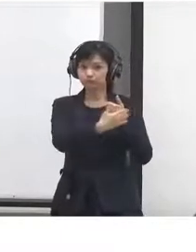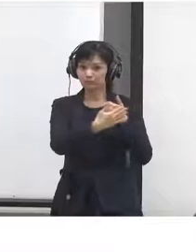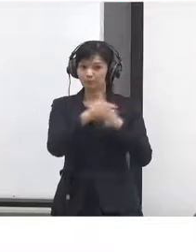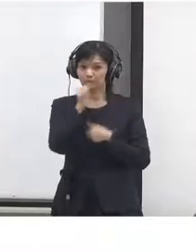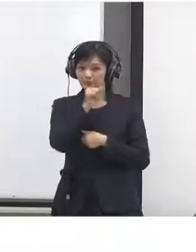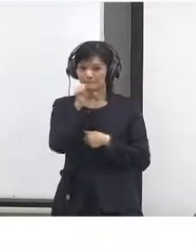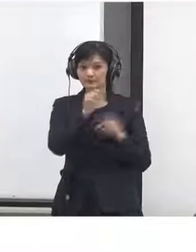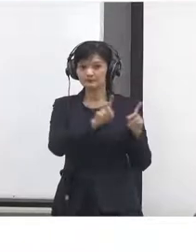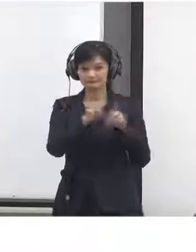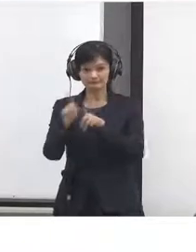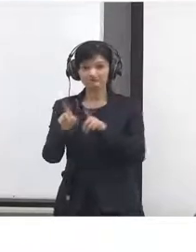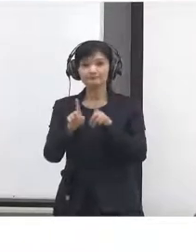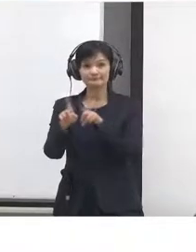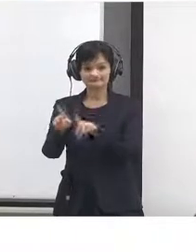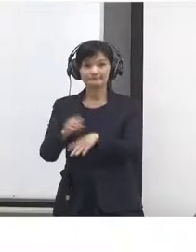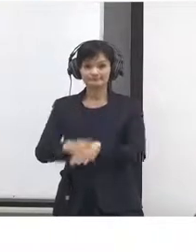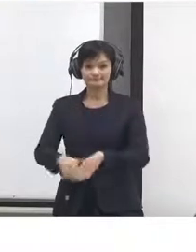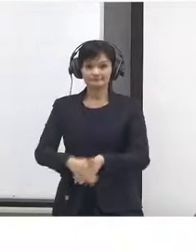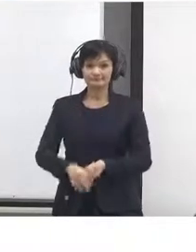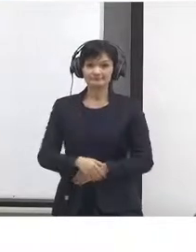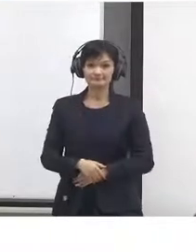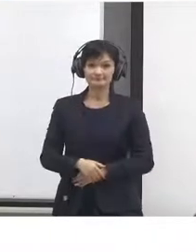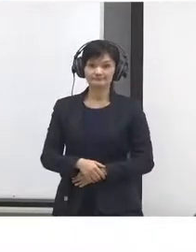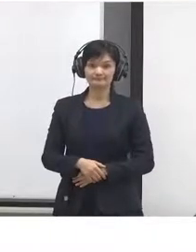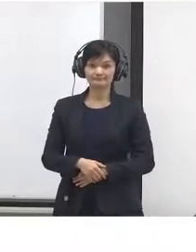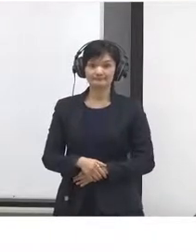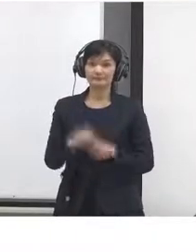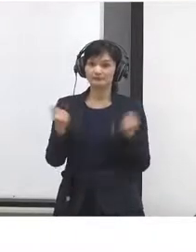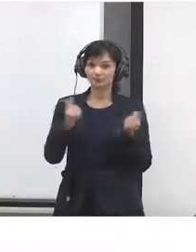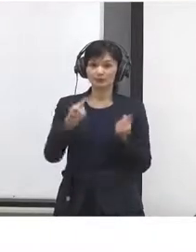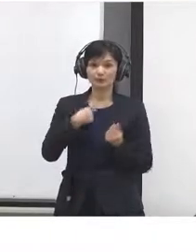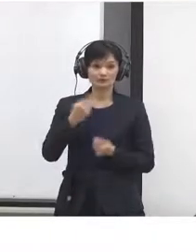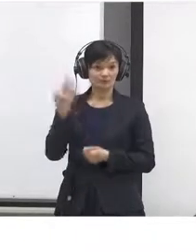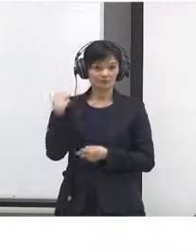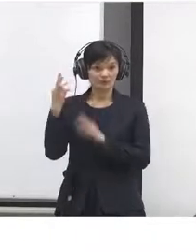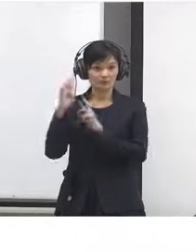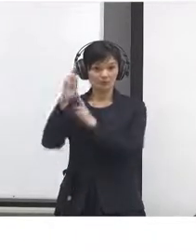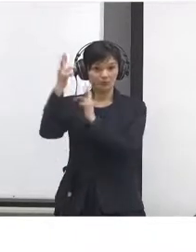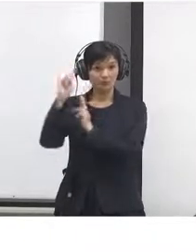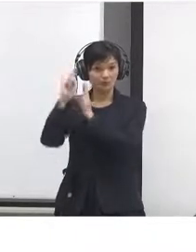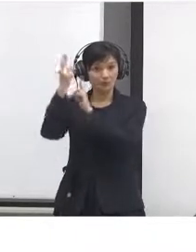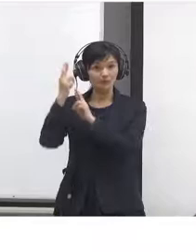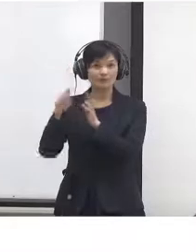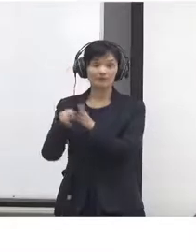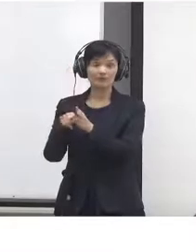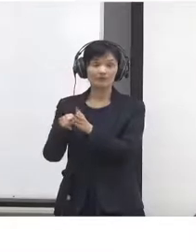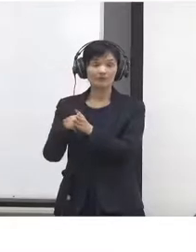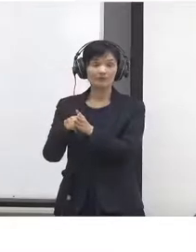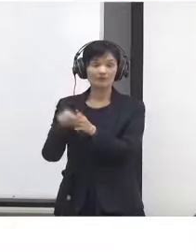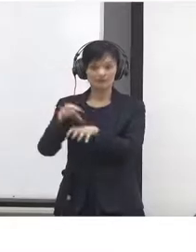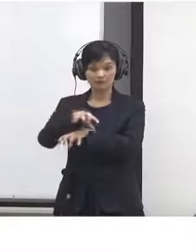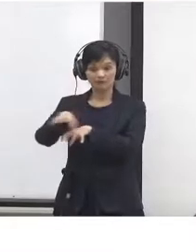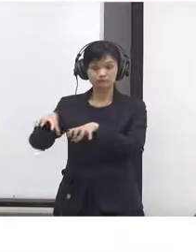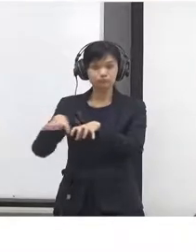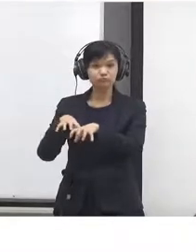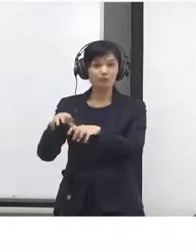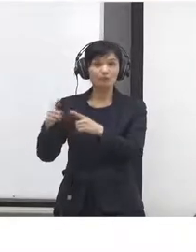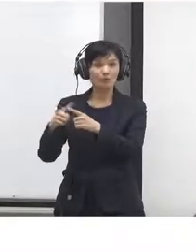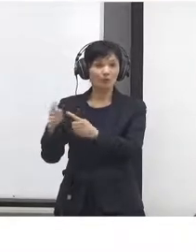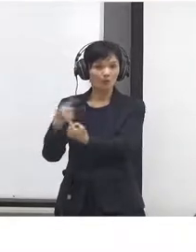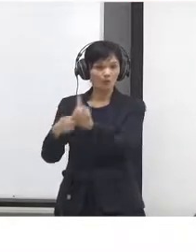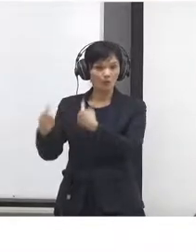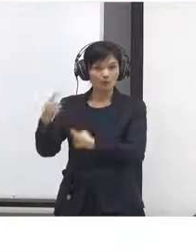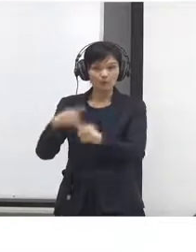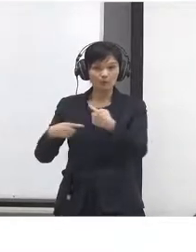Just like we were in Okinawa, actually, yes. There's lots of like local people. They came to the hackathon, but they don't speak